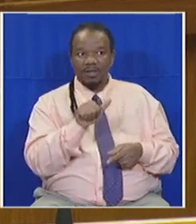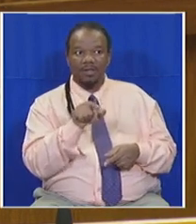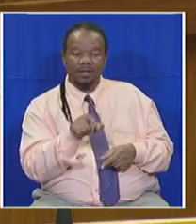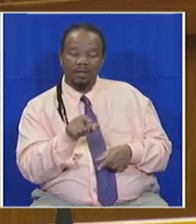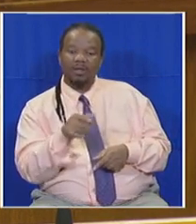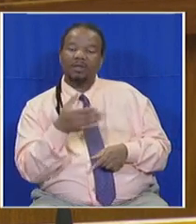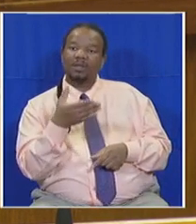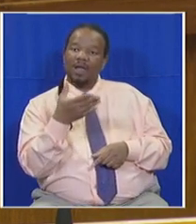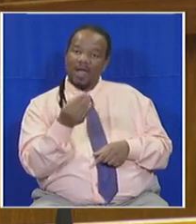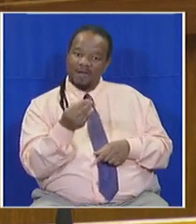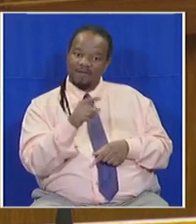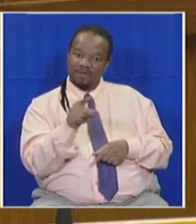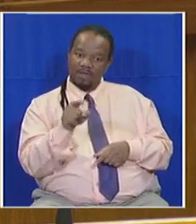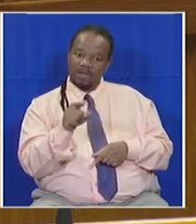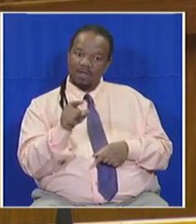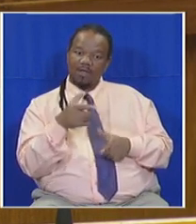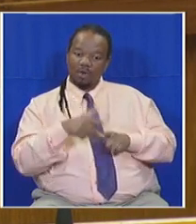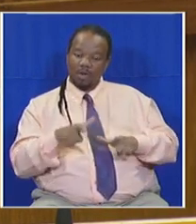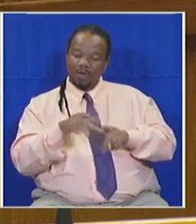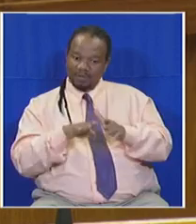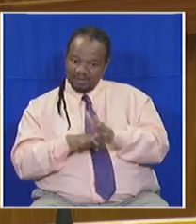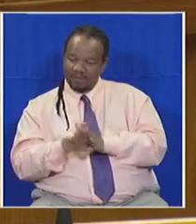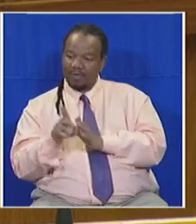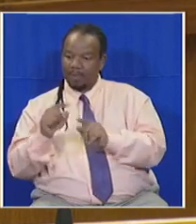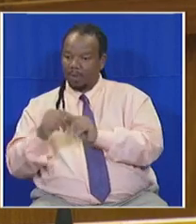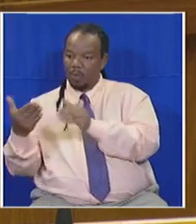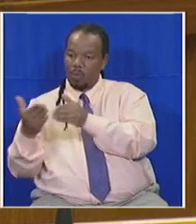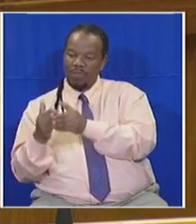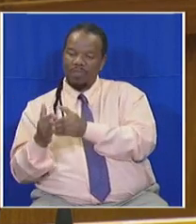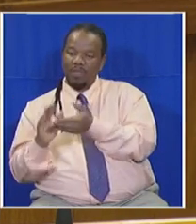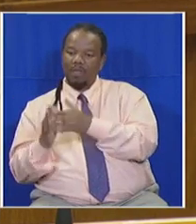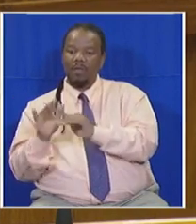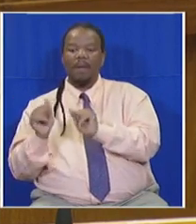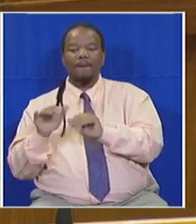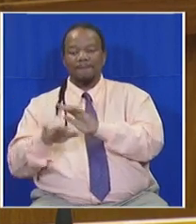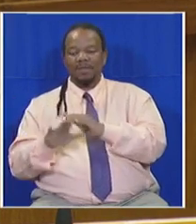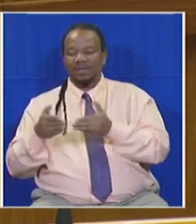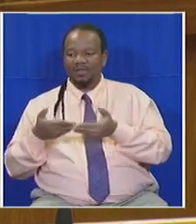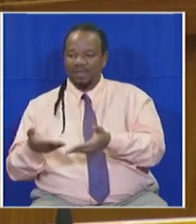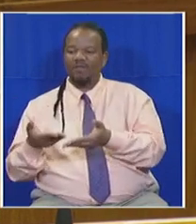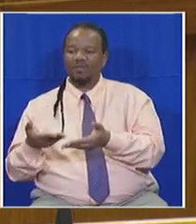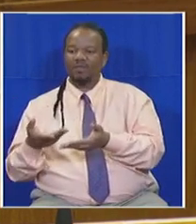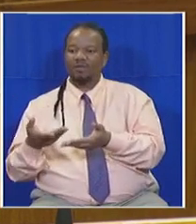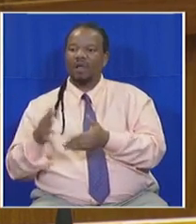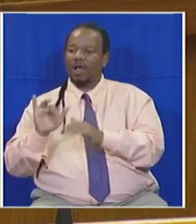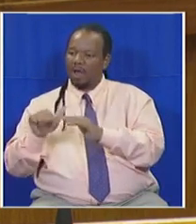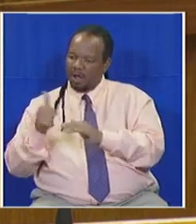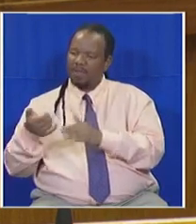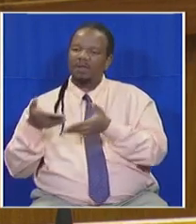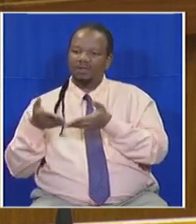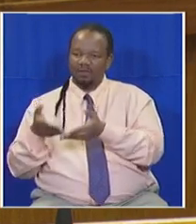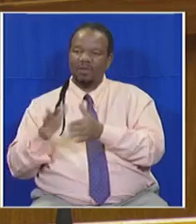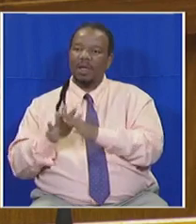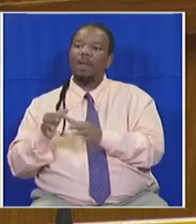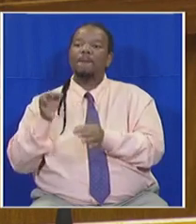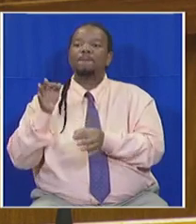the developmental state. It pursues of these basic services and social services and civic and political